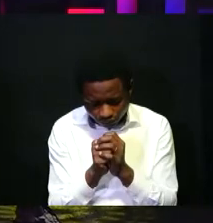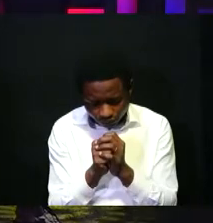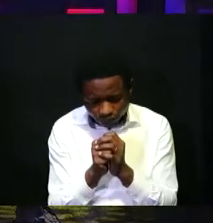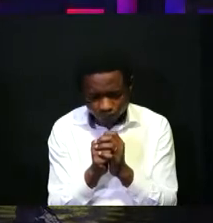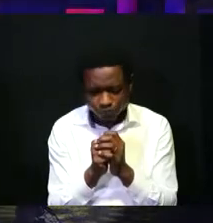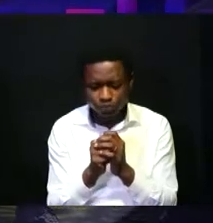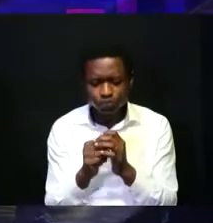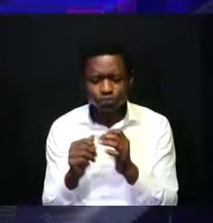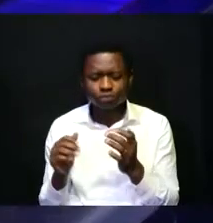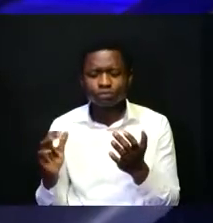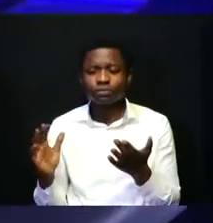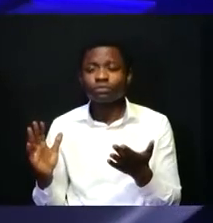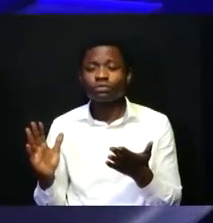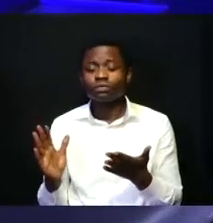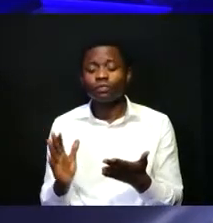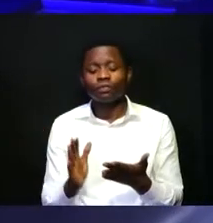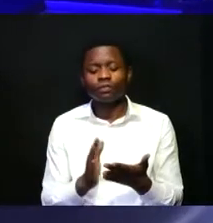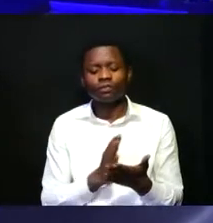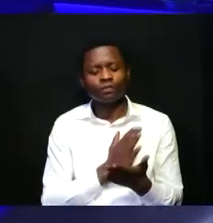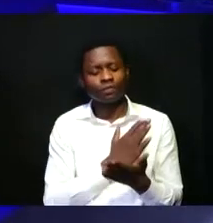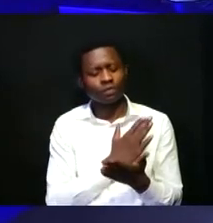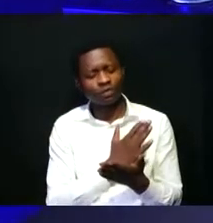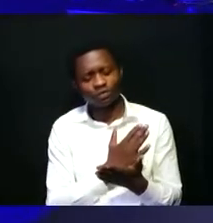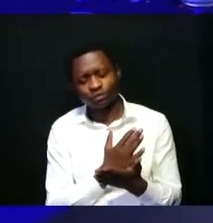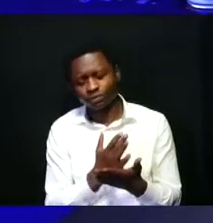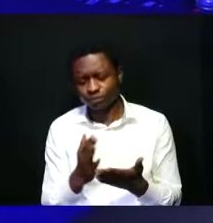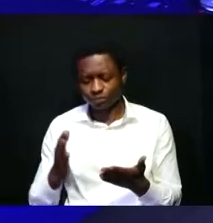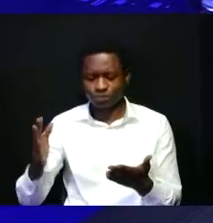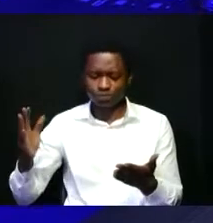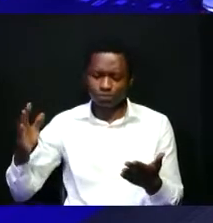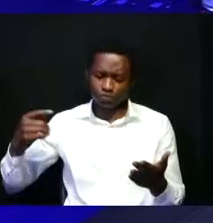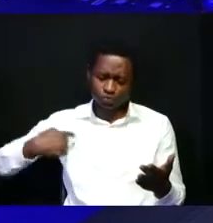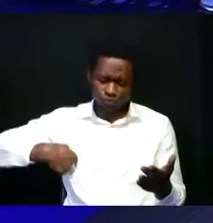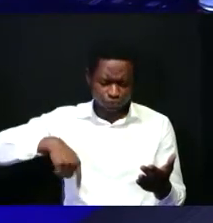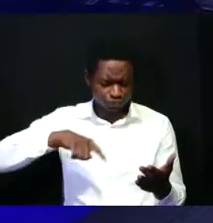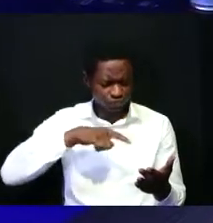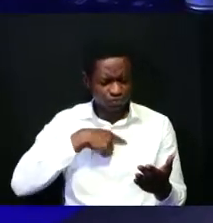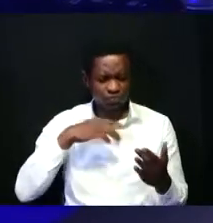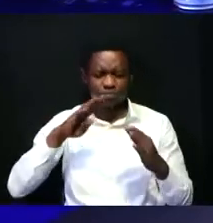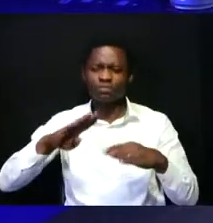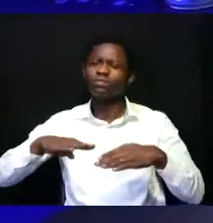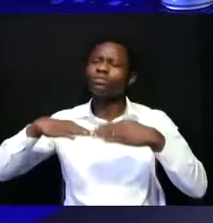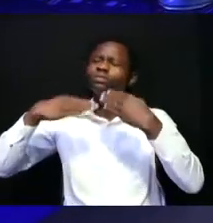We give you glory, Lord, as we honor you.